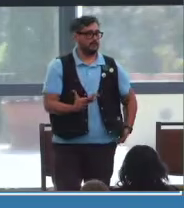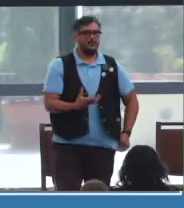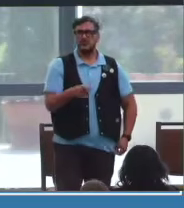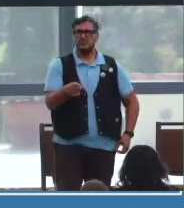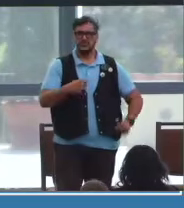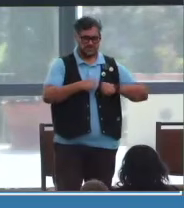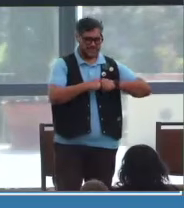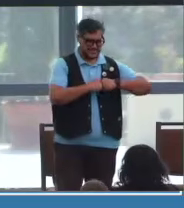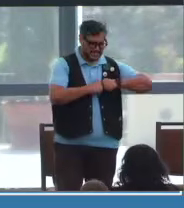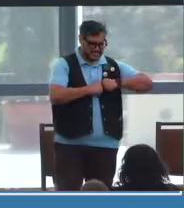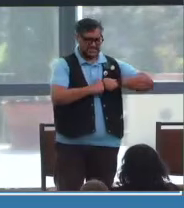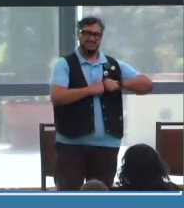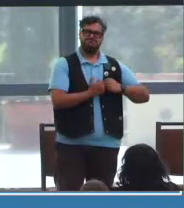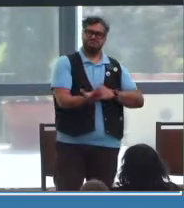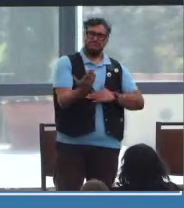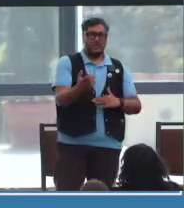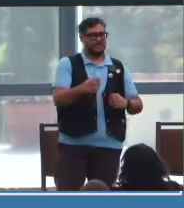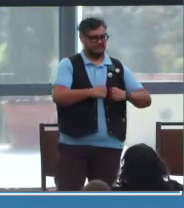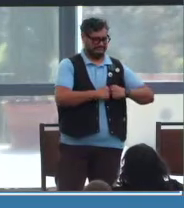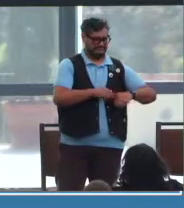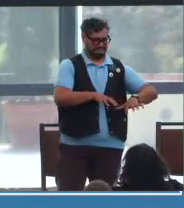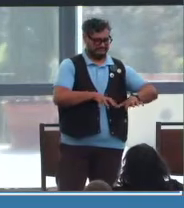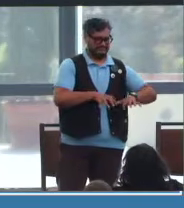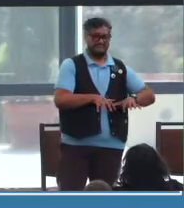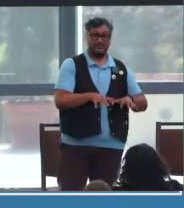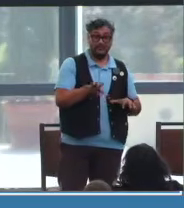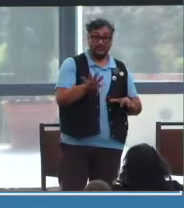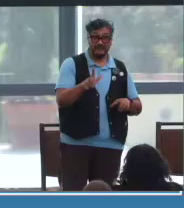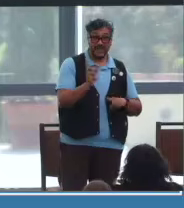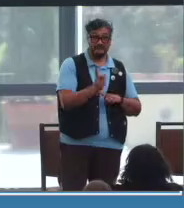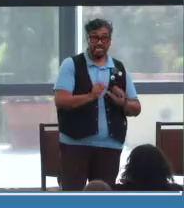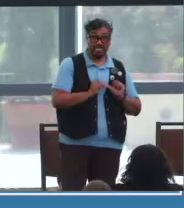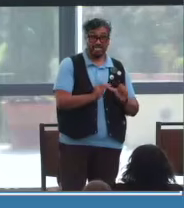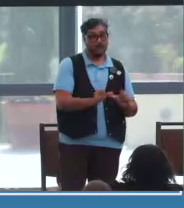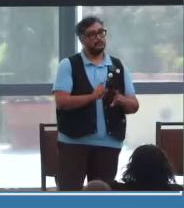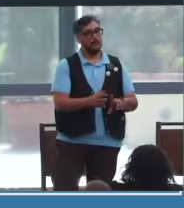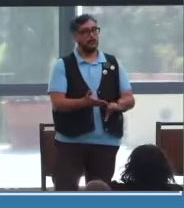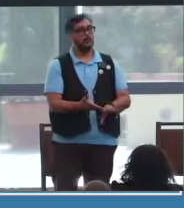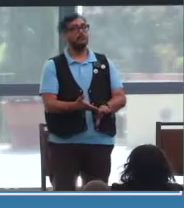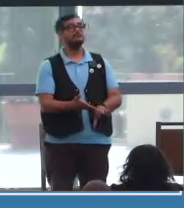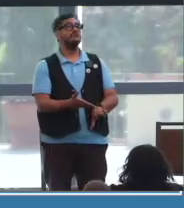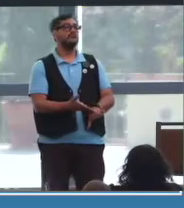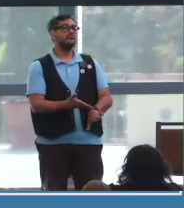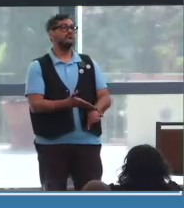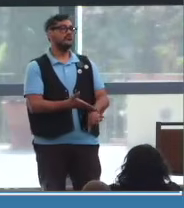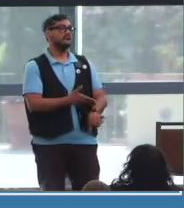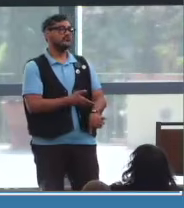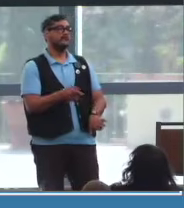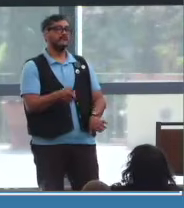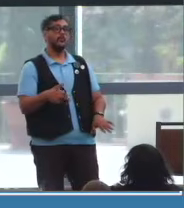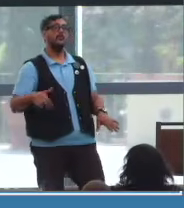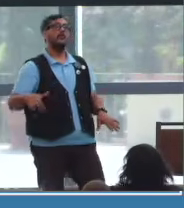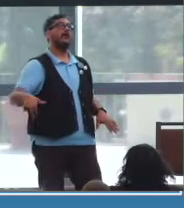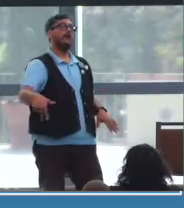joint stiffness in the morning that lasts for more than 45 minutes, but tends to get better when you're walking or using